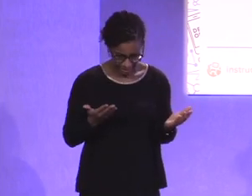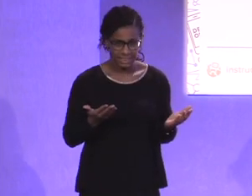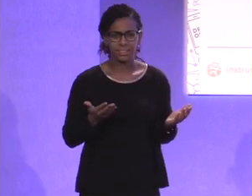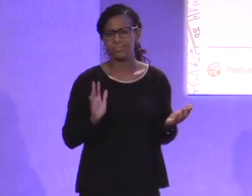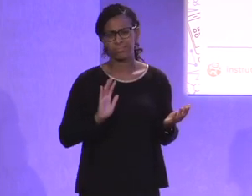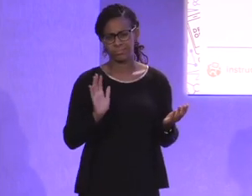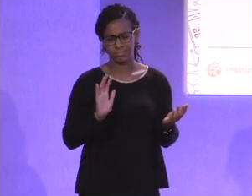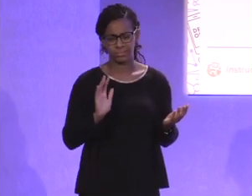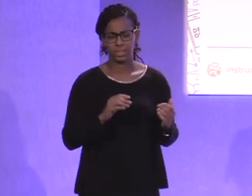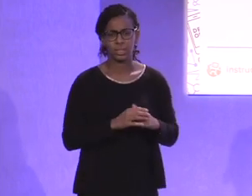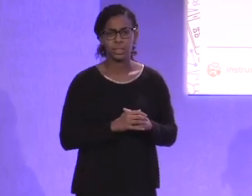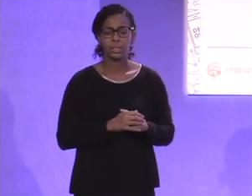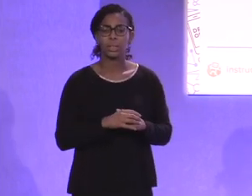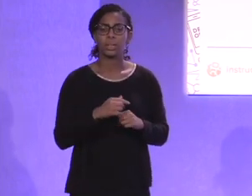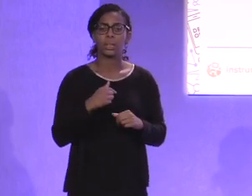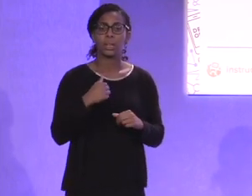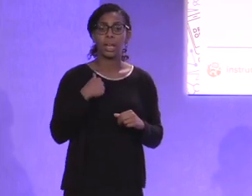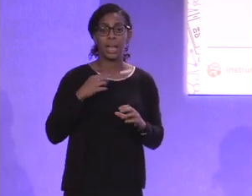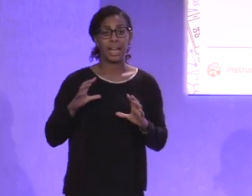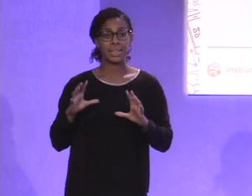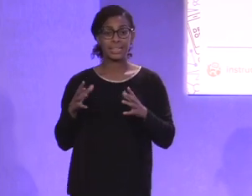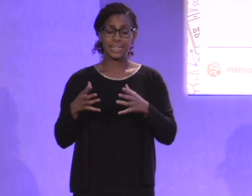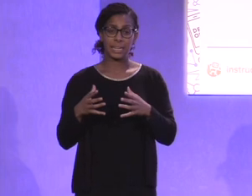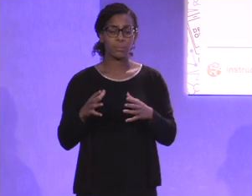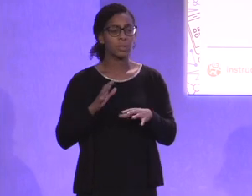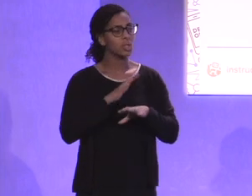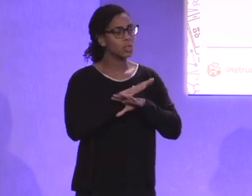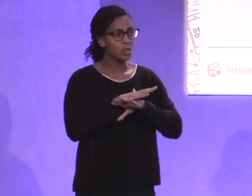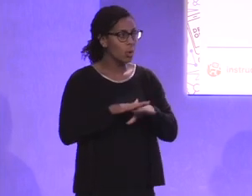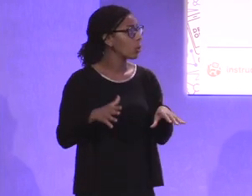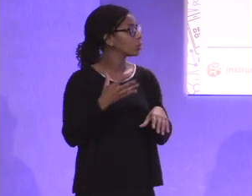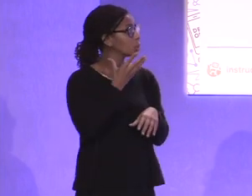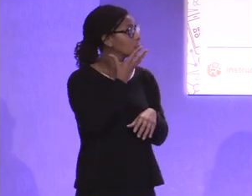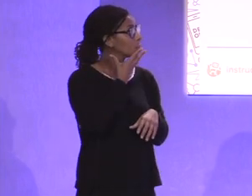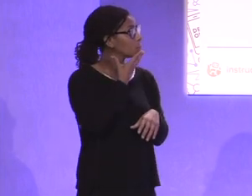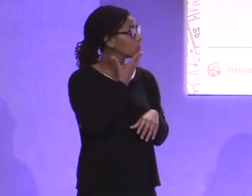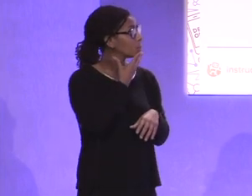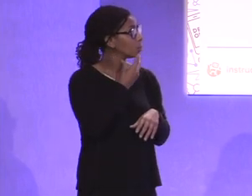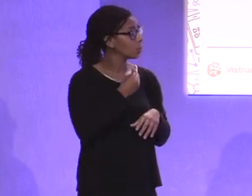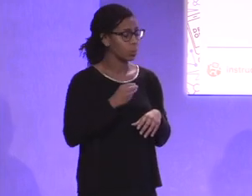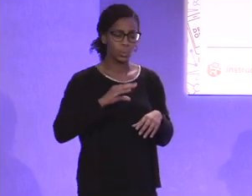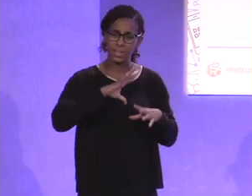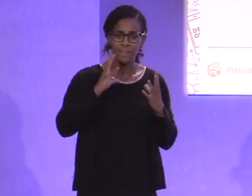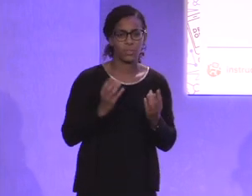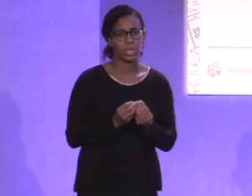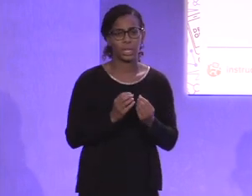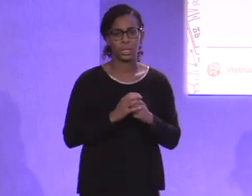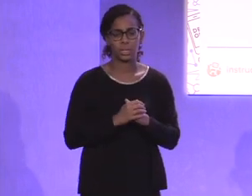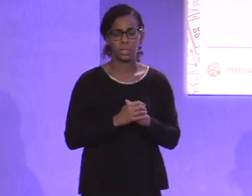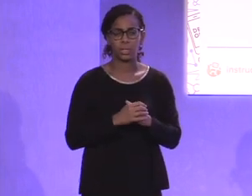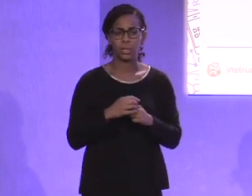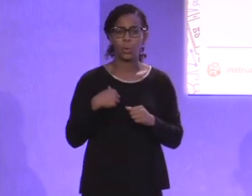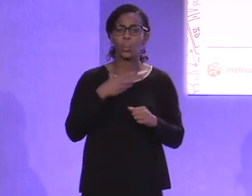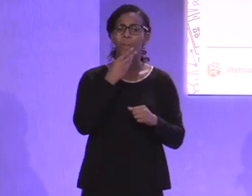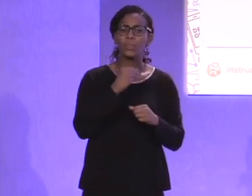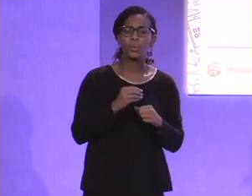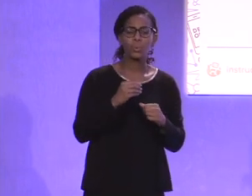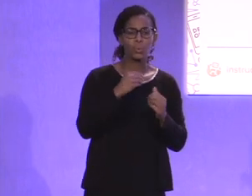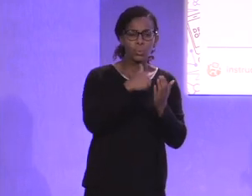Our team has not used it all. We have used the subset to great, great success and